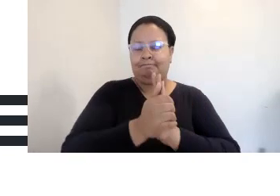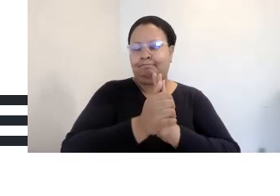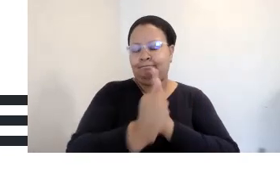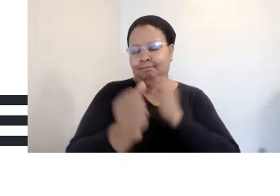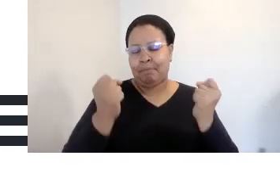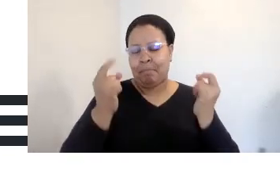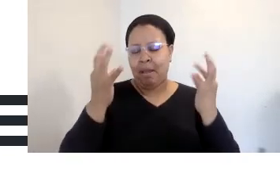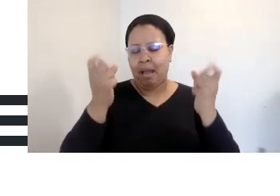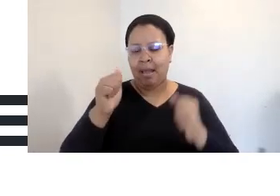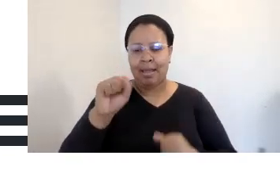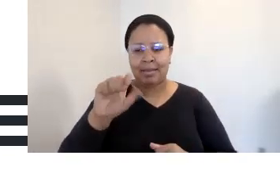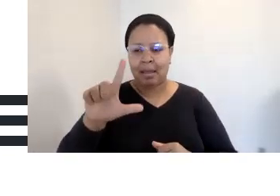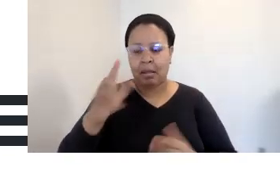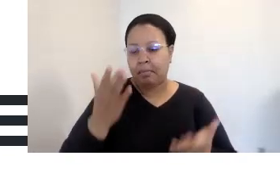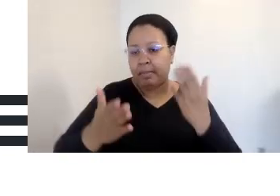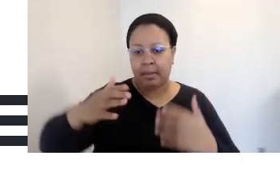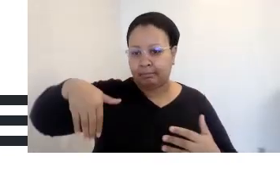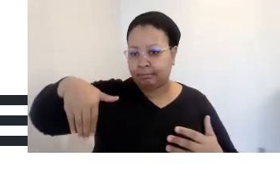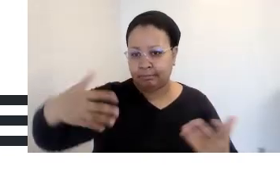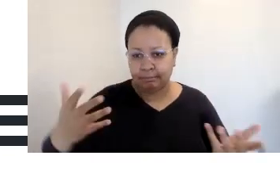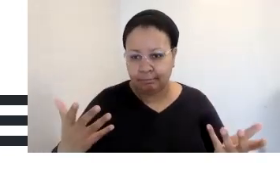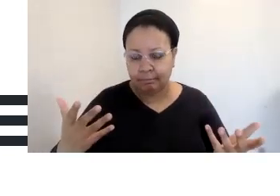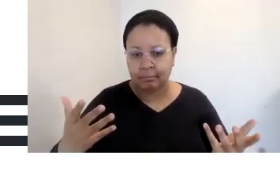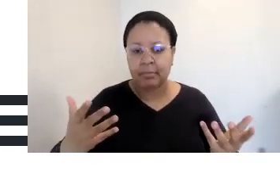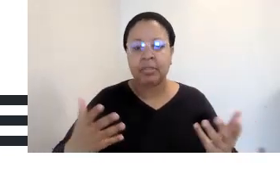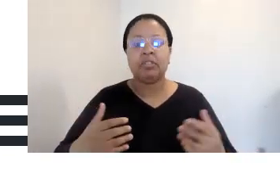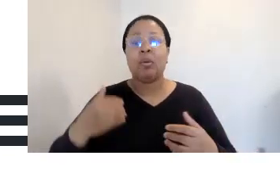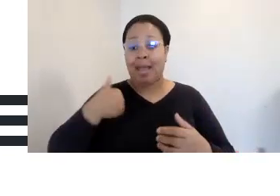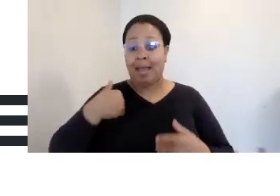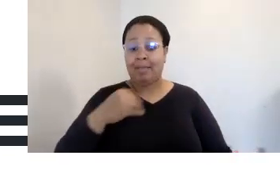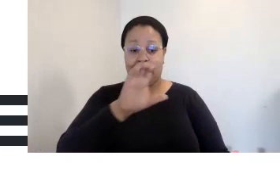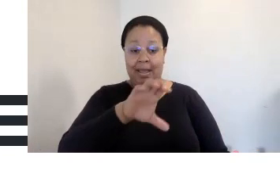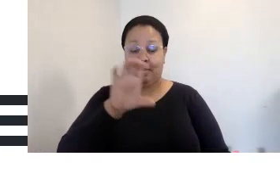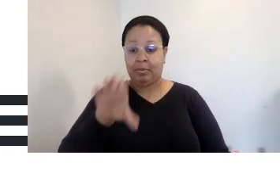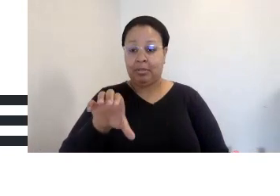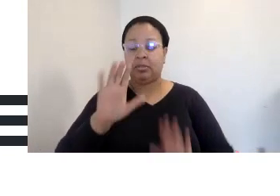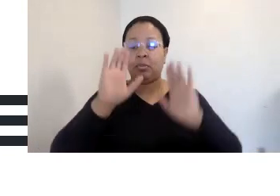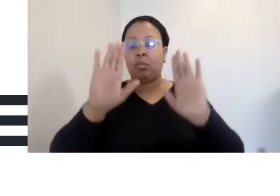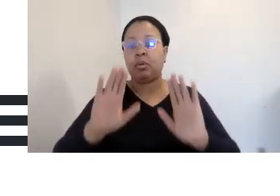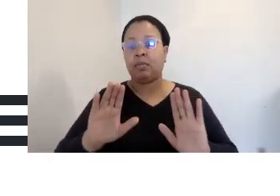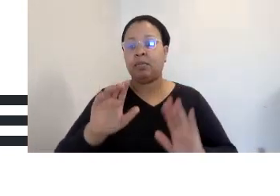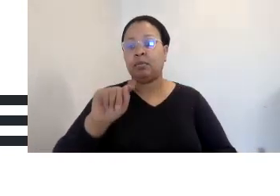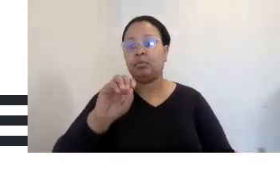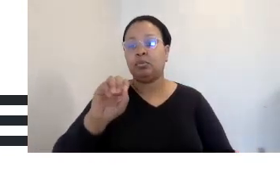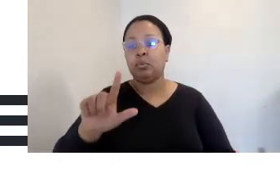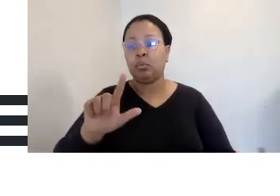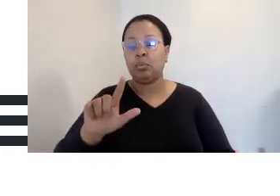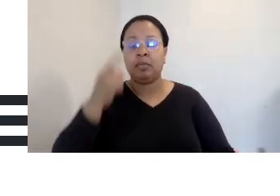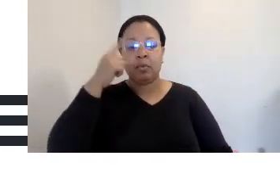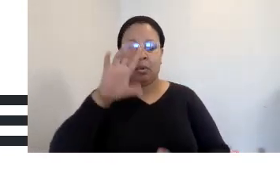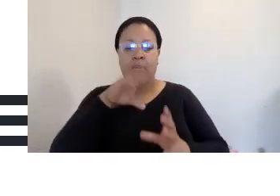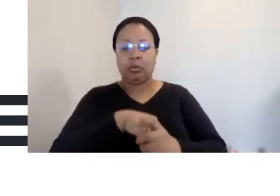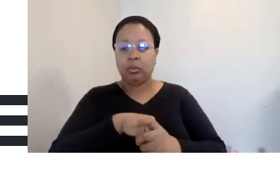So having captioning at your events is a great tool for being more